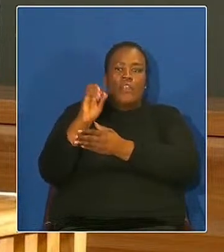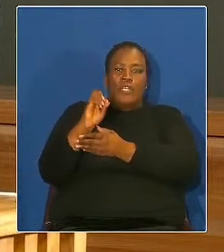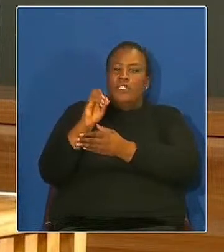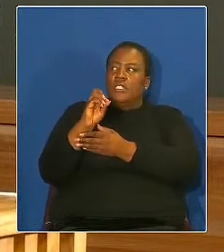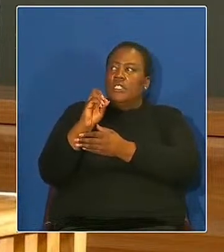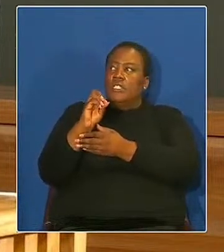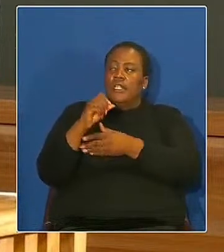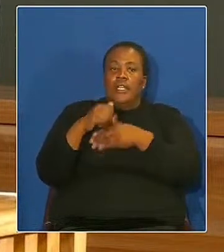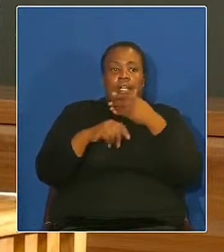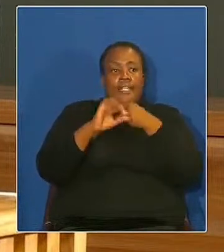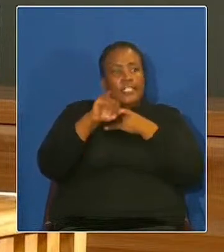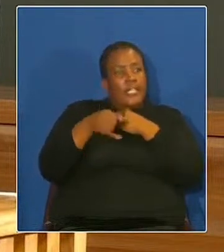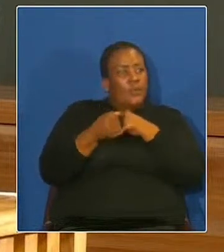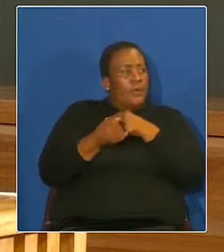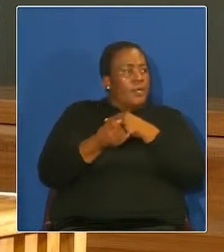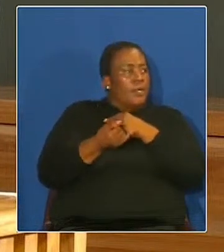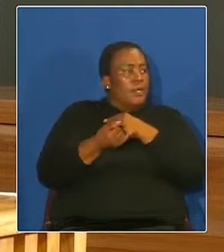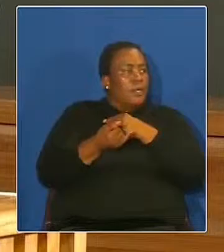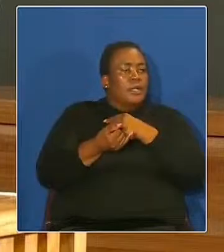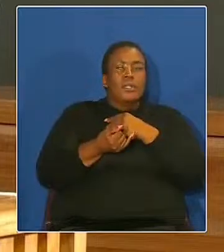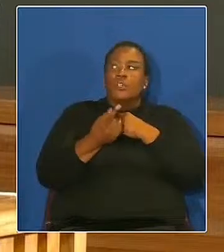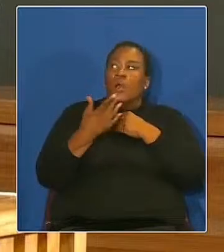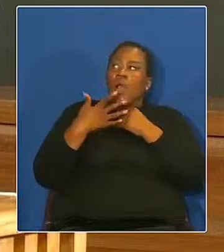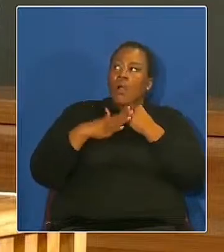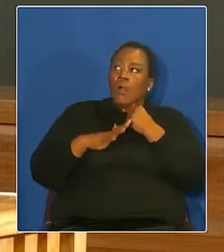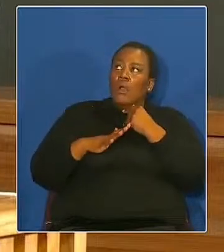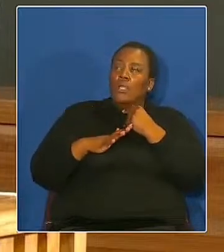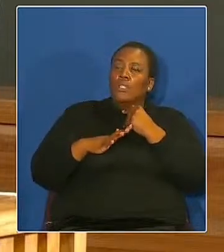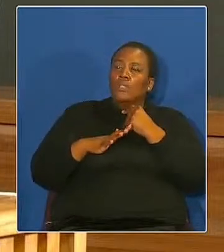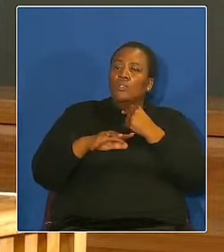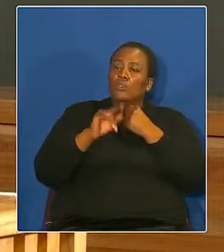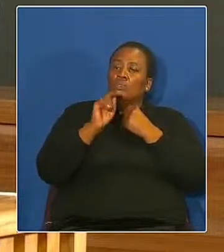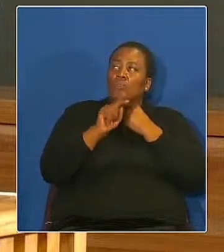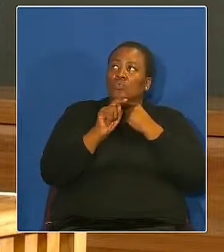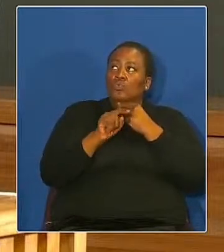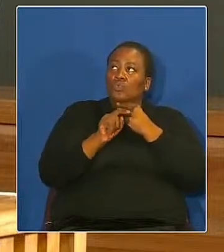12:31. And then I just wanted you